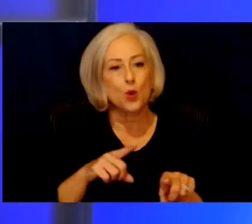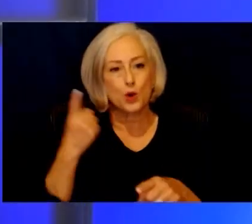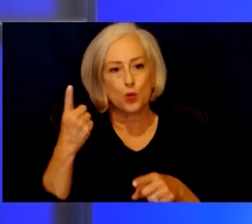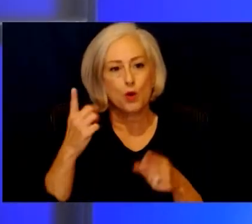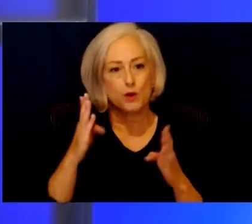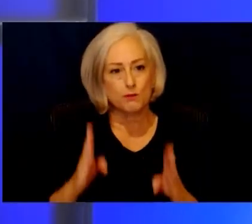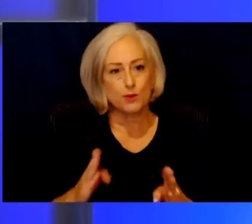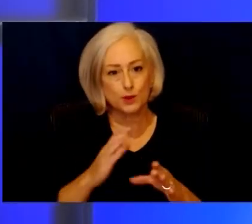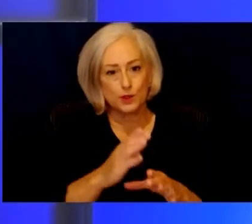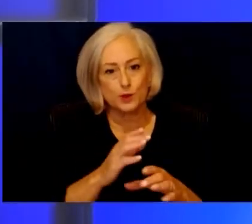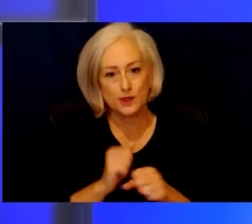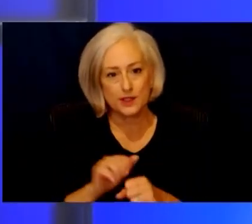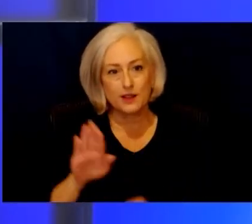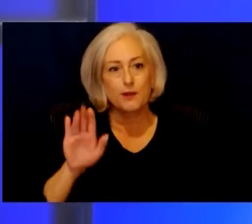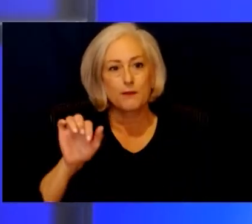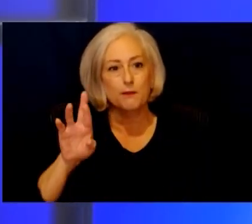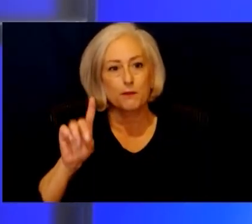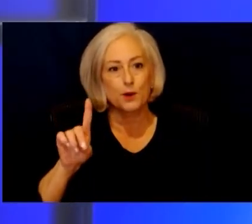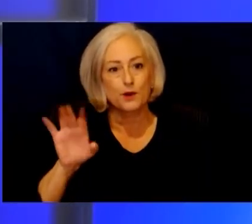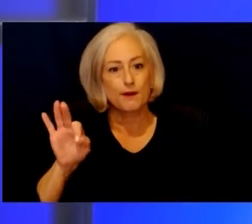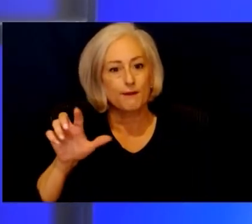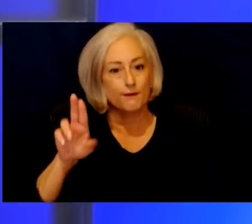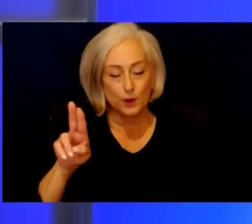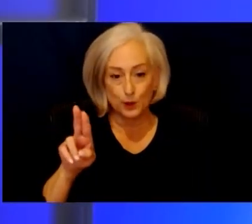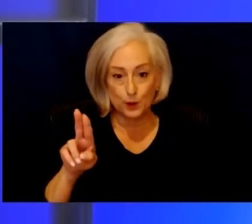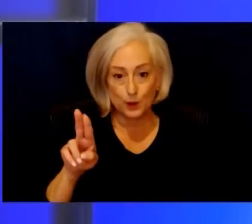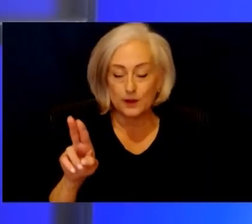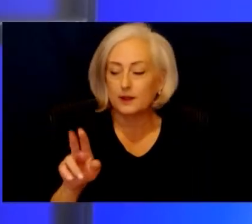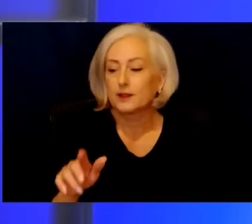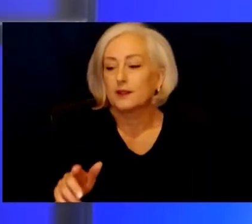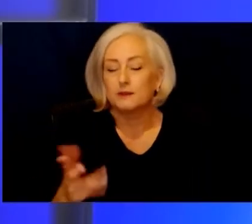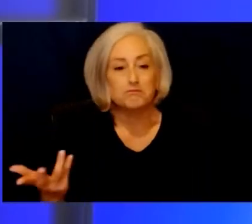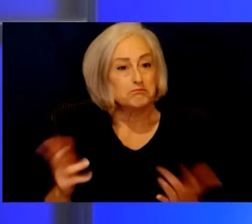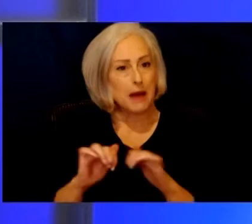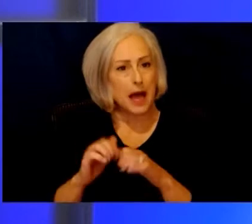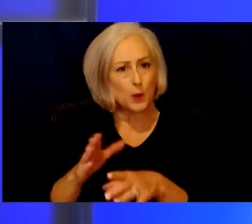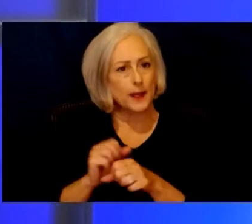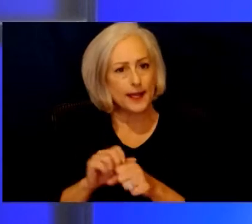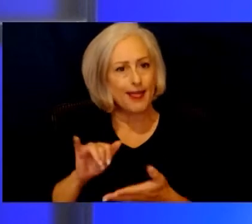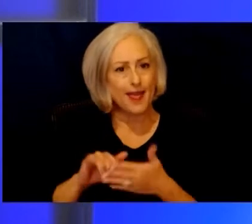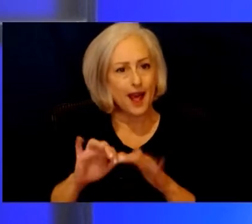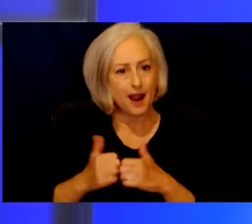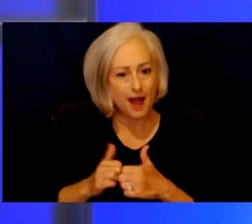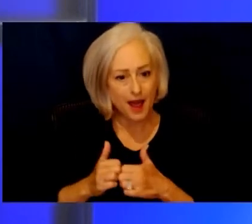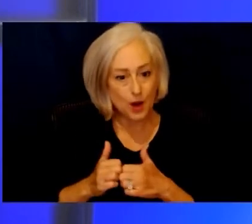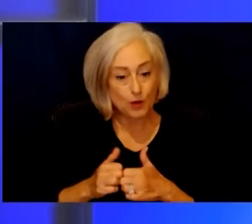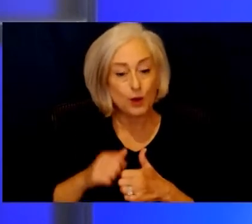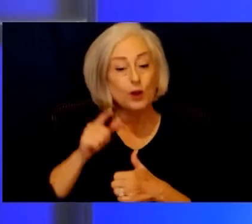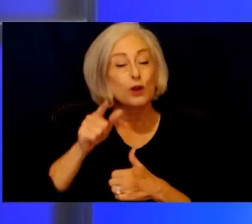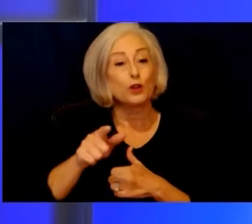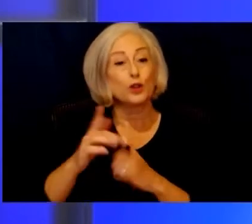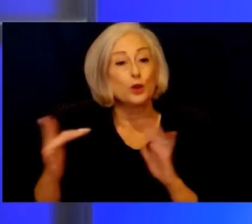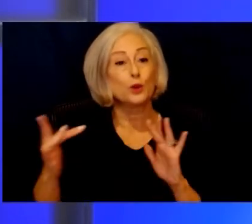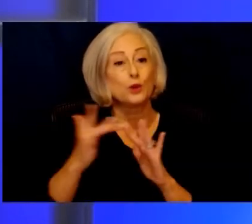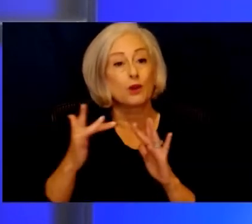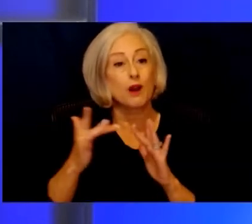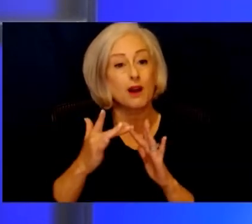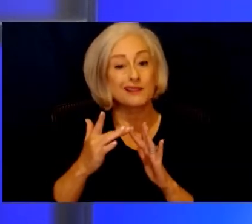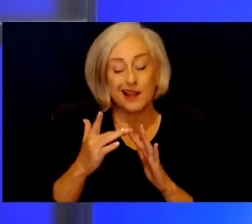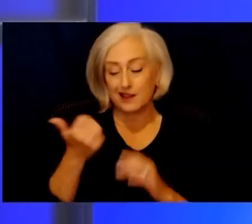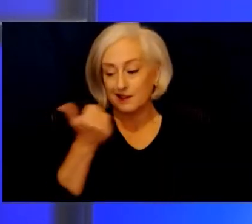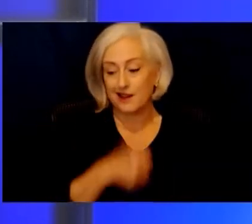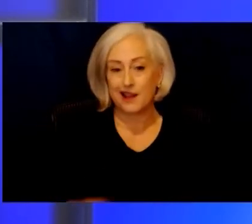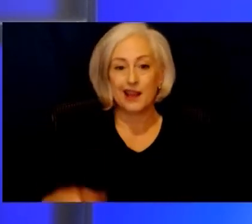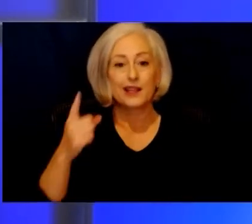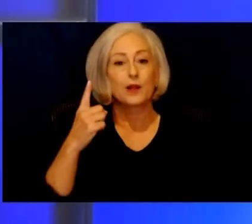transmitted similarly to what you would think of flu being transmitted. So if you were in contact with any respiratory